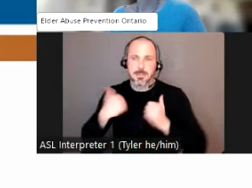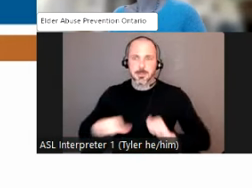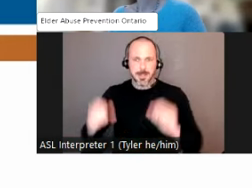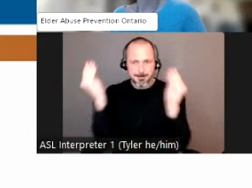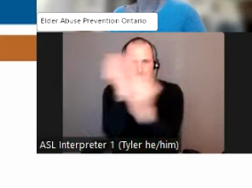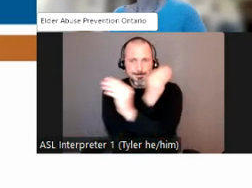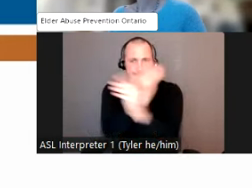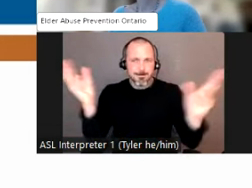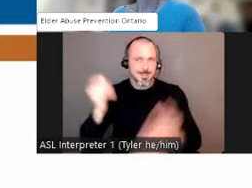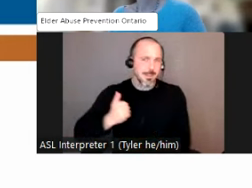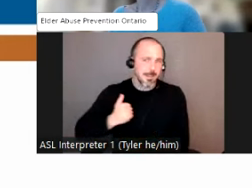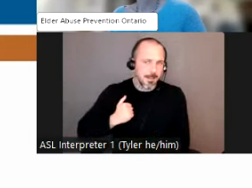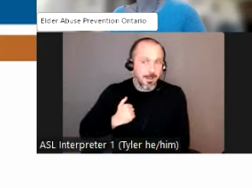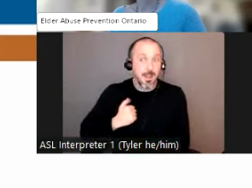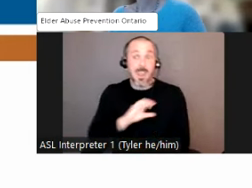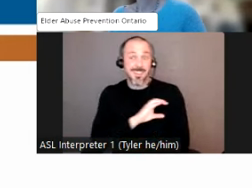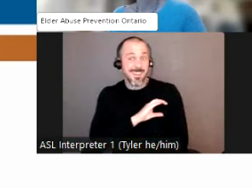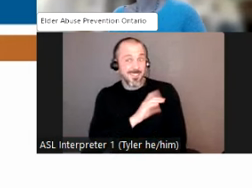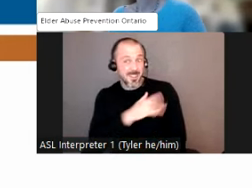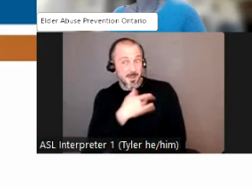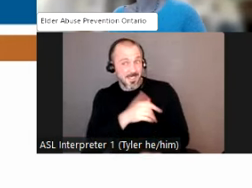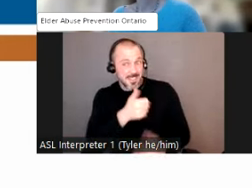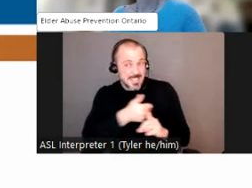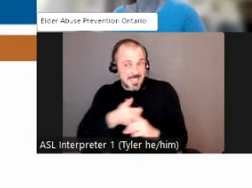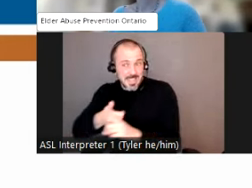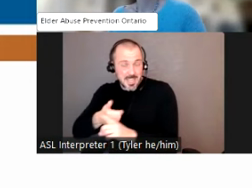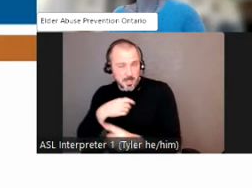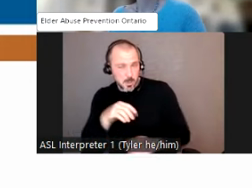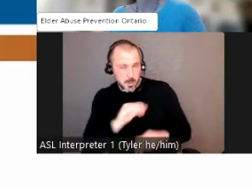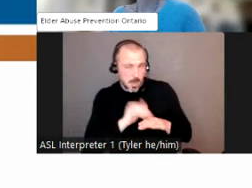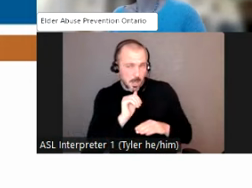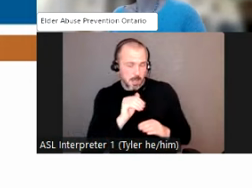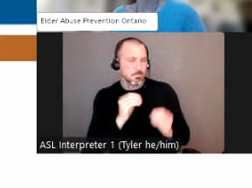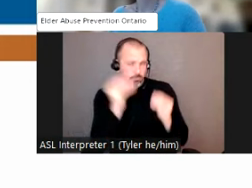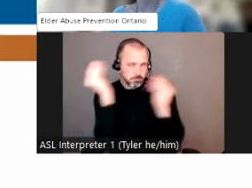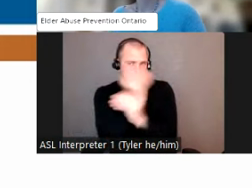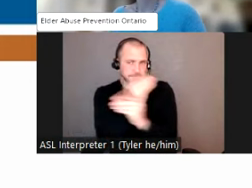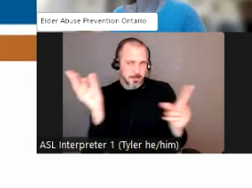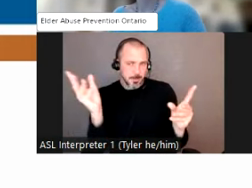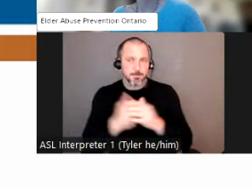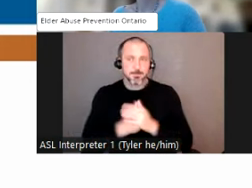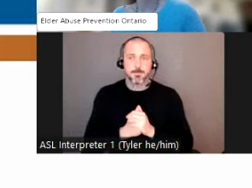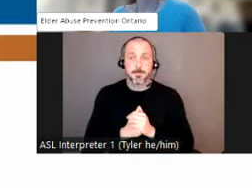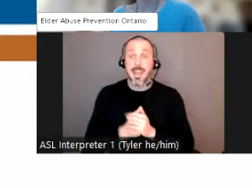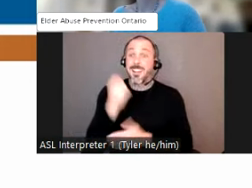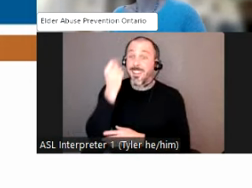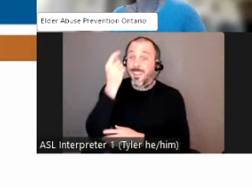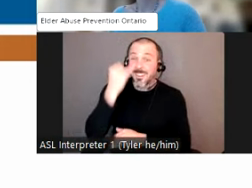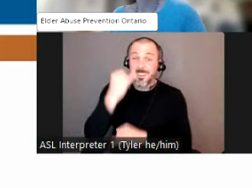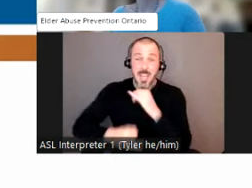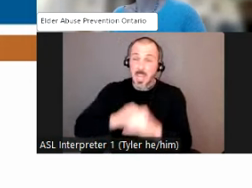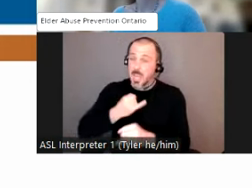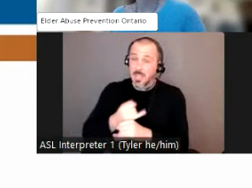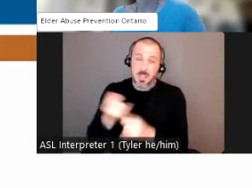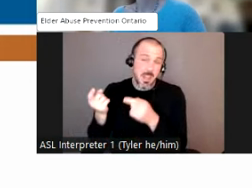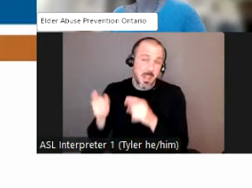Canada, but internationally. Because as we know, mass marketing fraud, the vast majority is done from countries overseas,